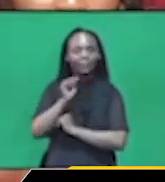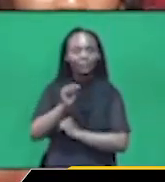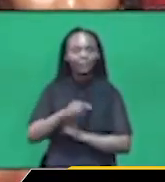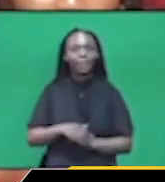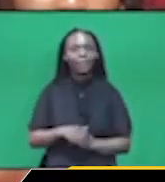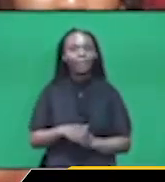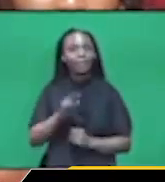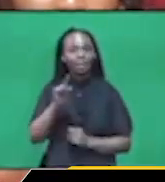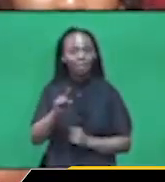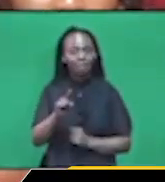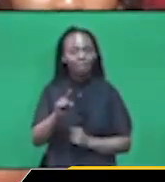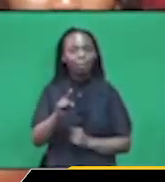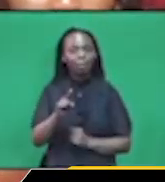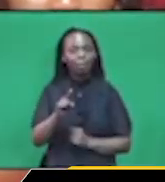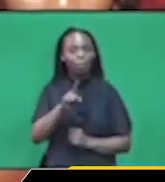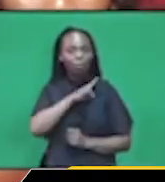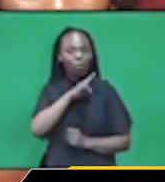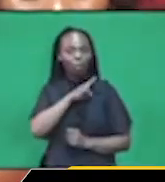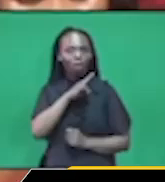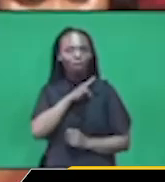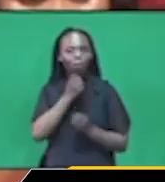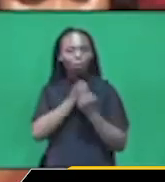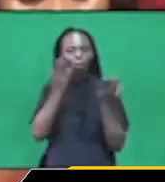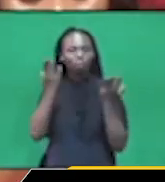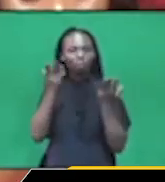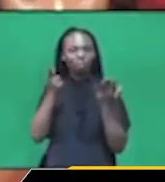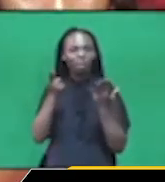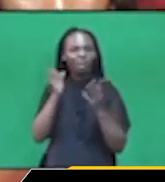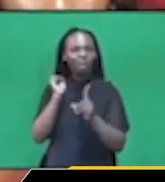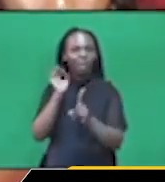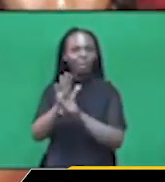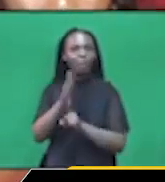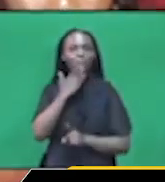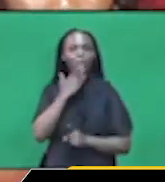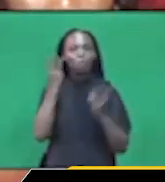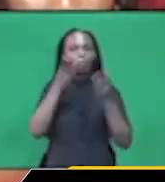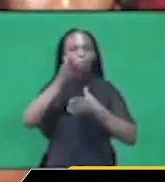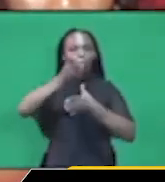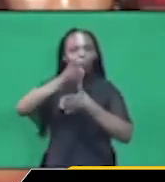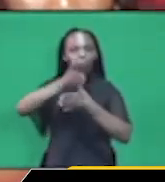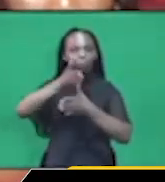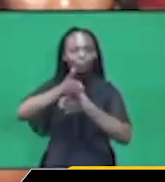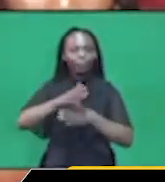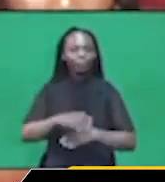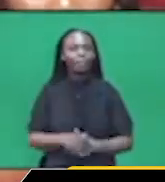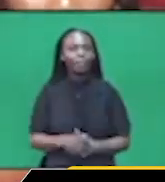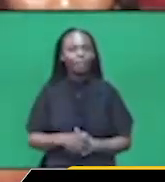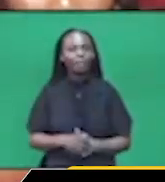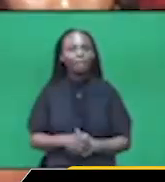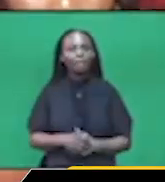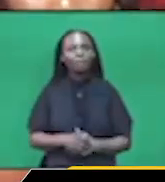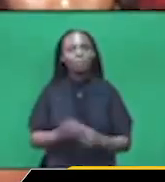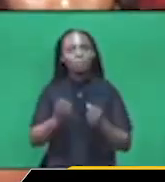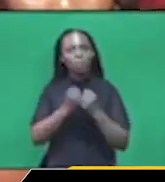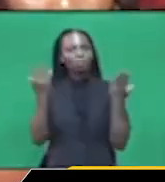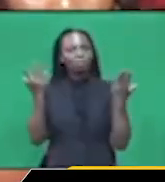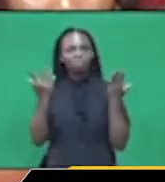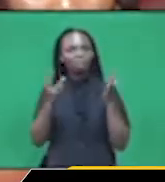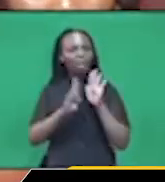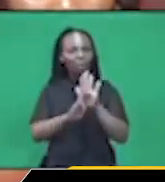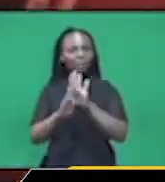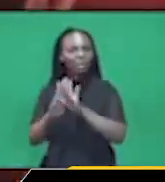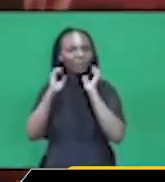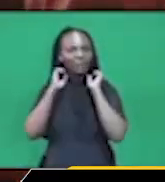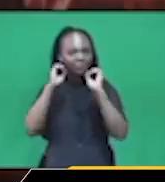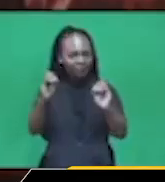on the neck of the working class student. And when the history presented working class struggle before the